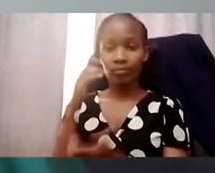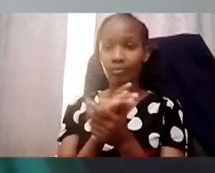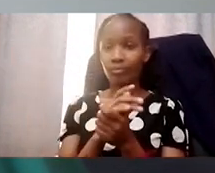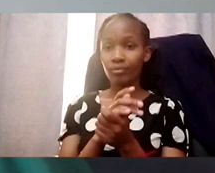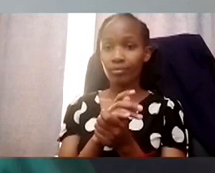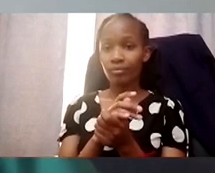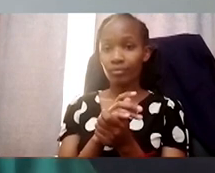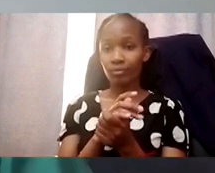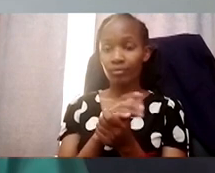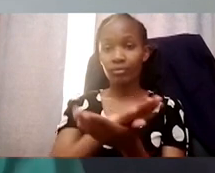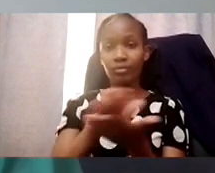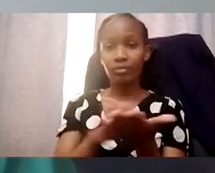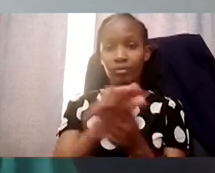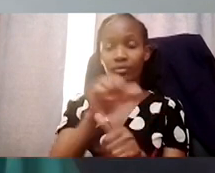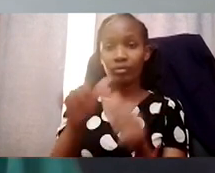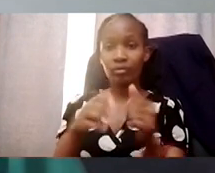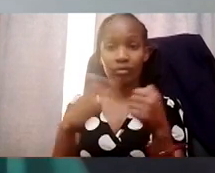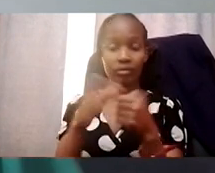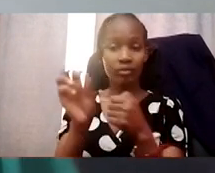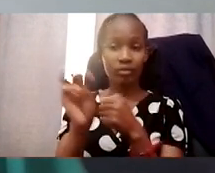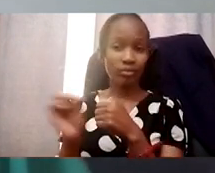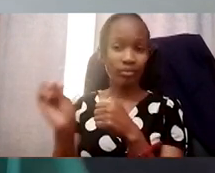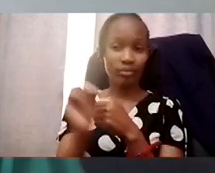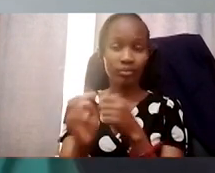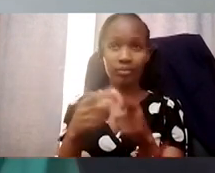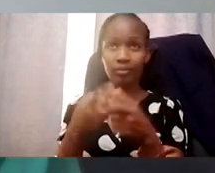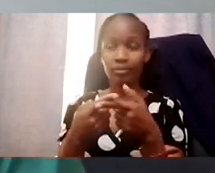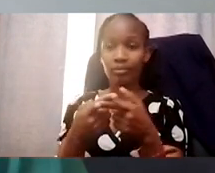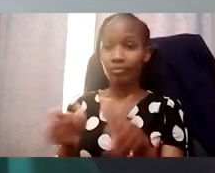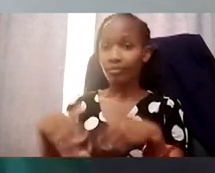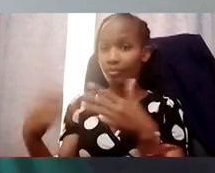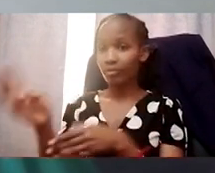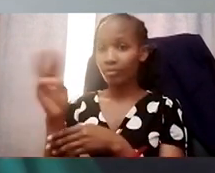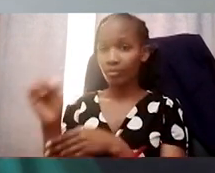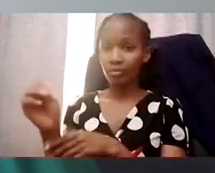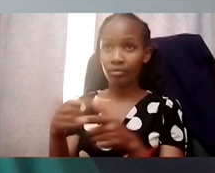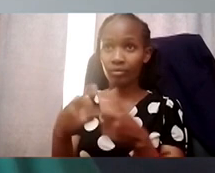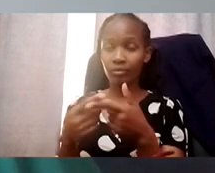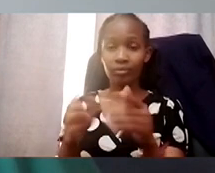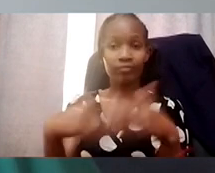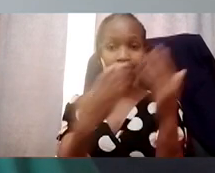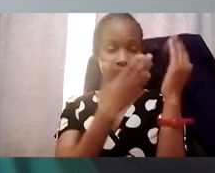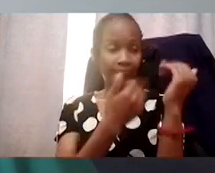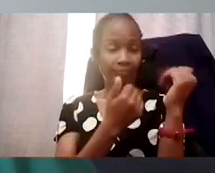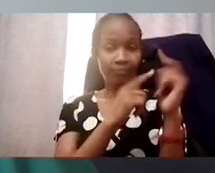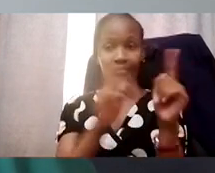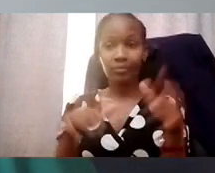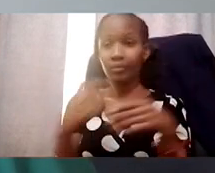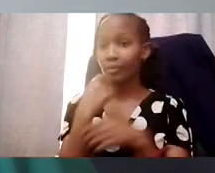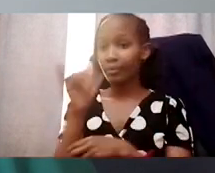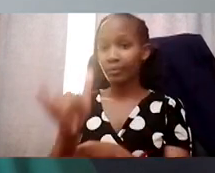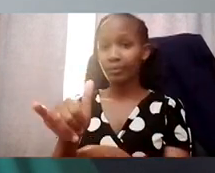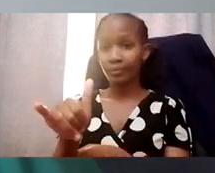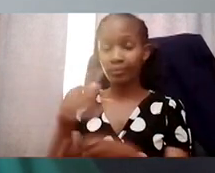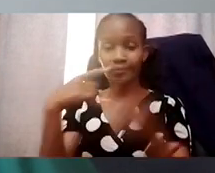basically about 90 million. They stand with them. They are a pillar of hope. But as I say, they compete under